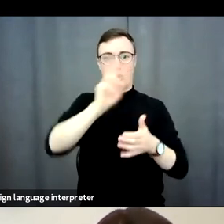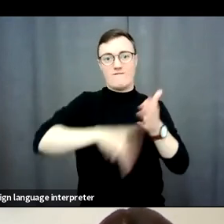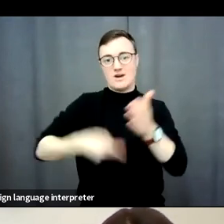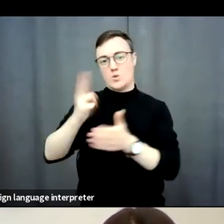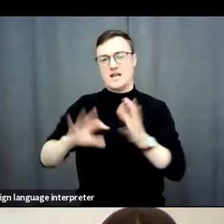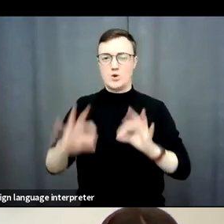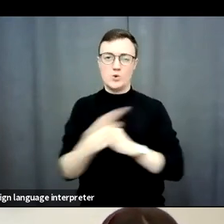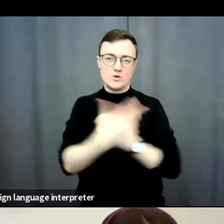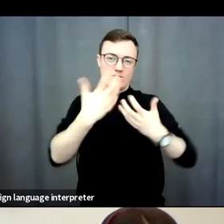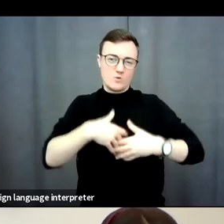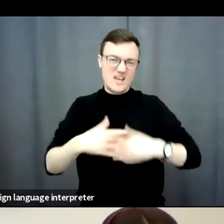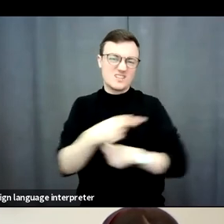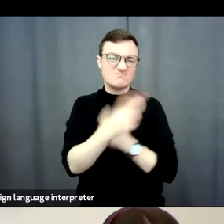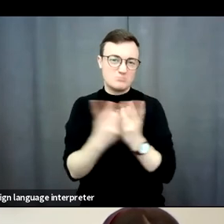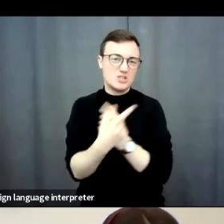work together.